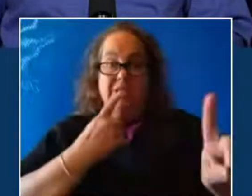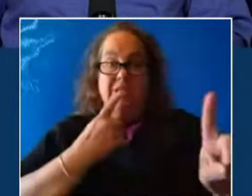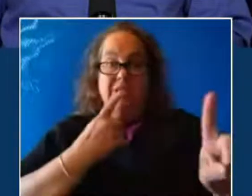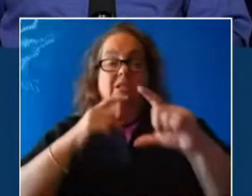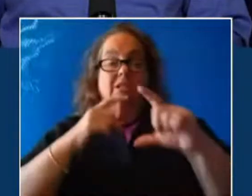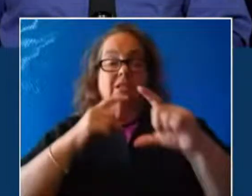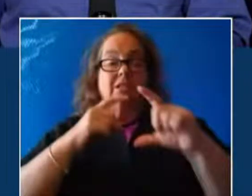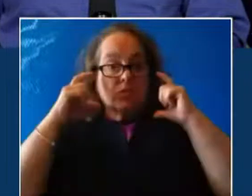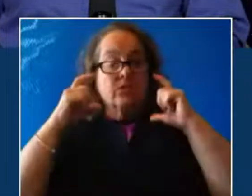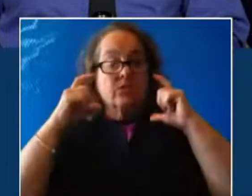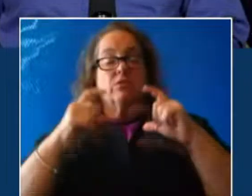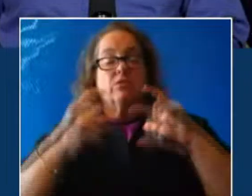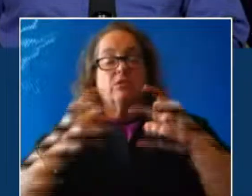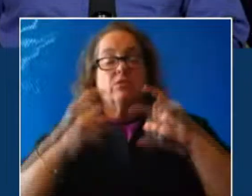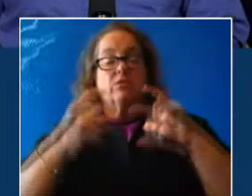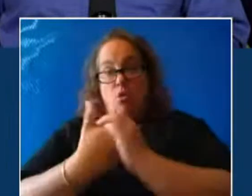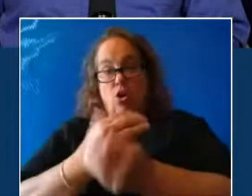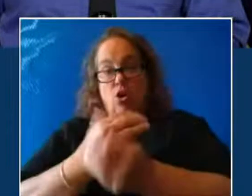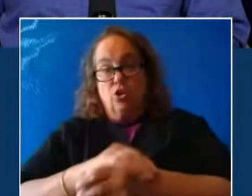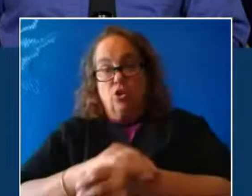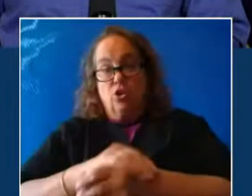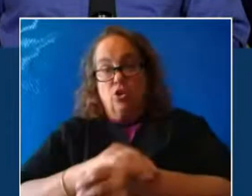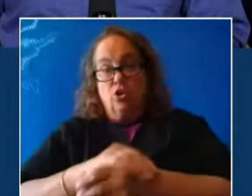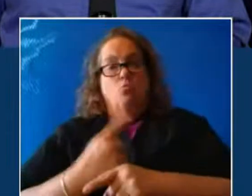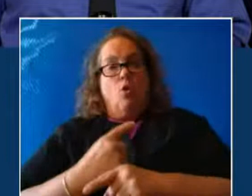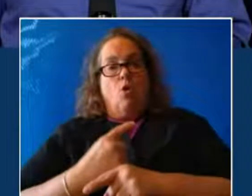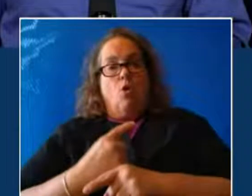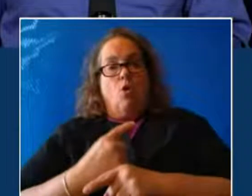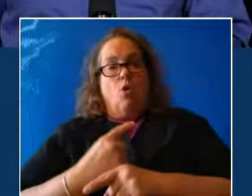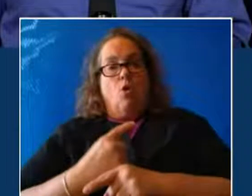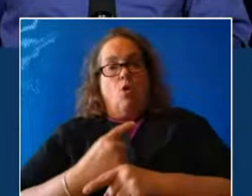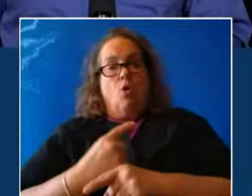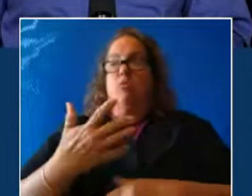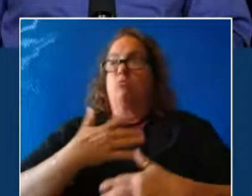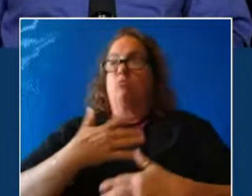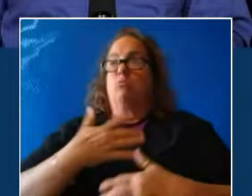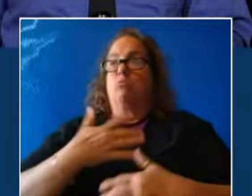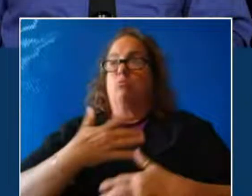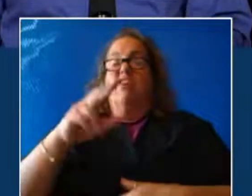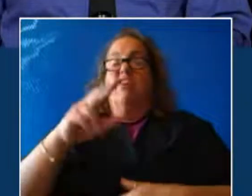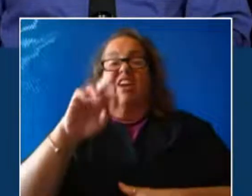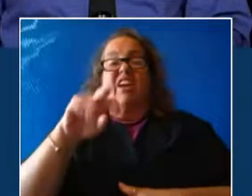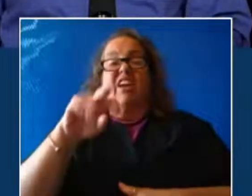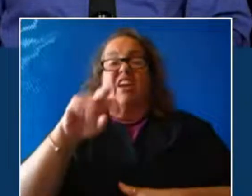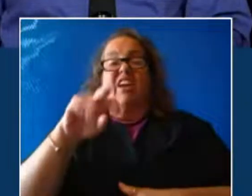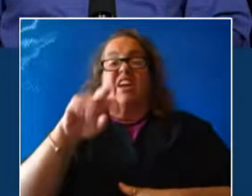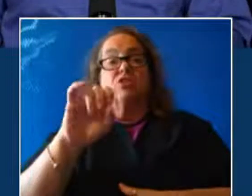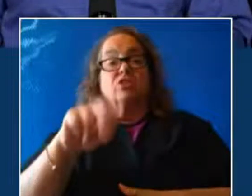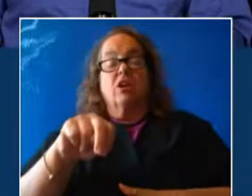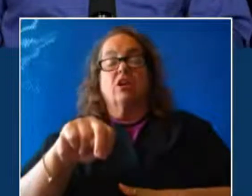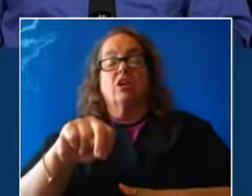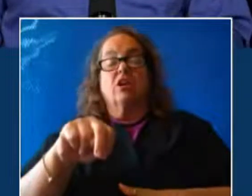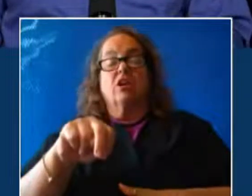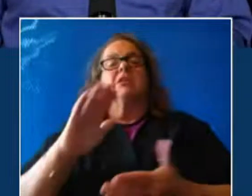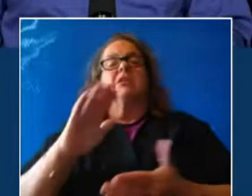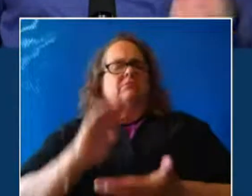surface hygiene, promoting telework, minimizing areas where people congregate, sanitation, health checks, and those